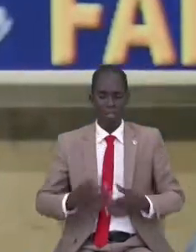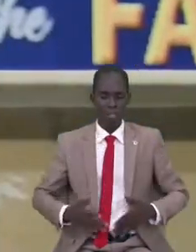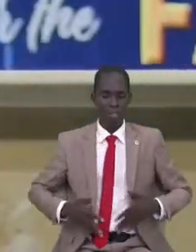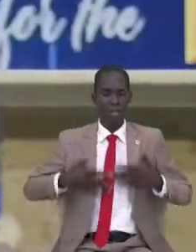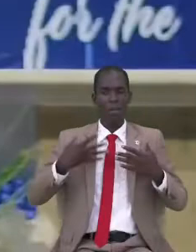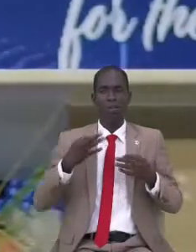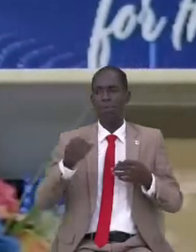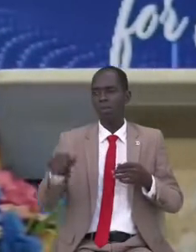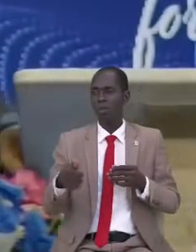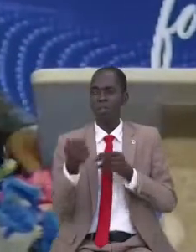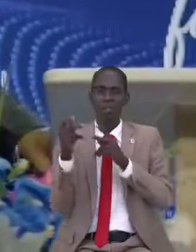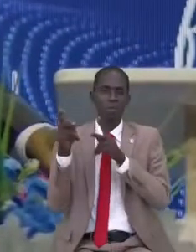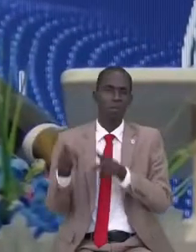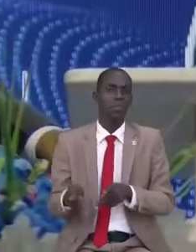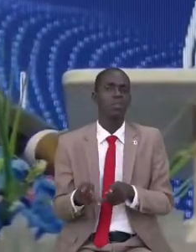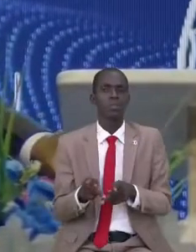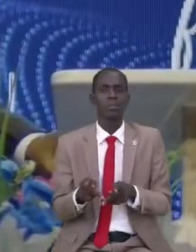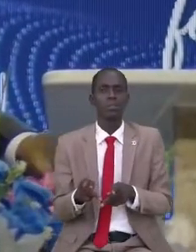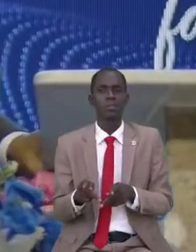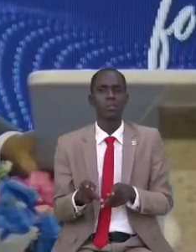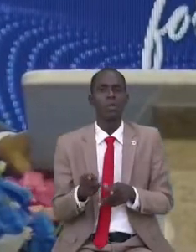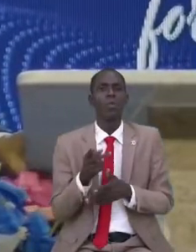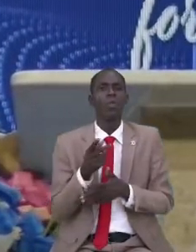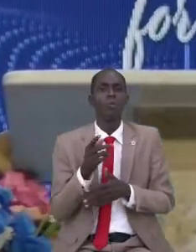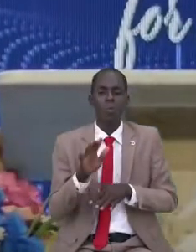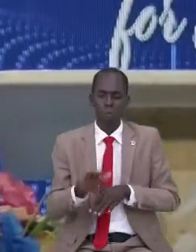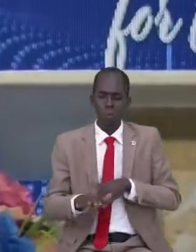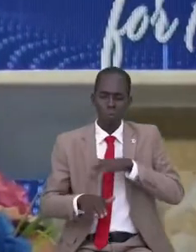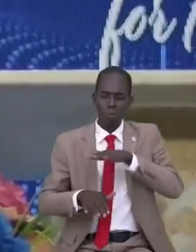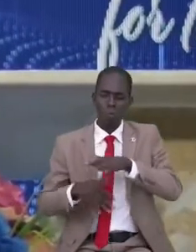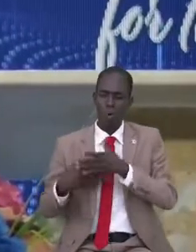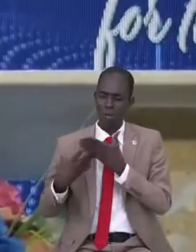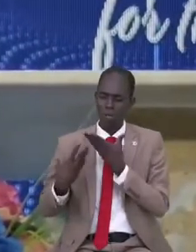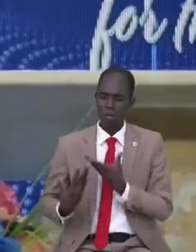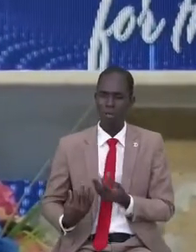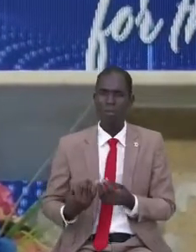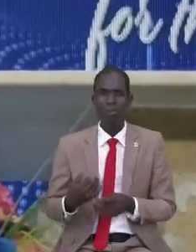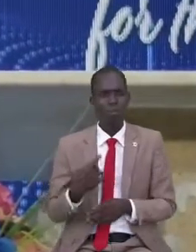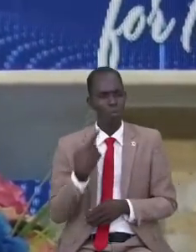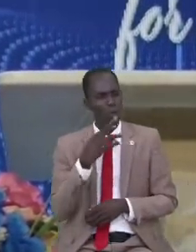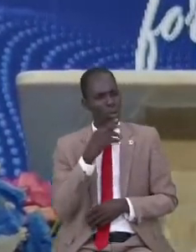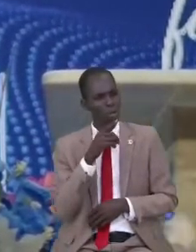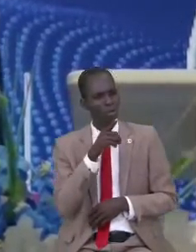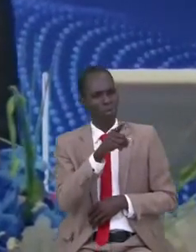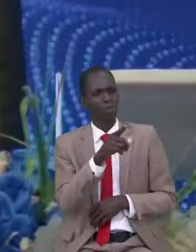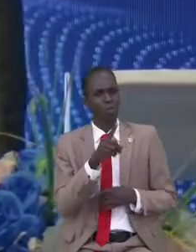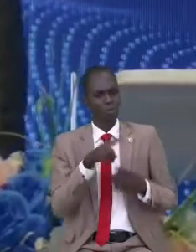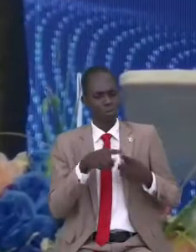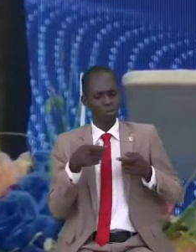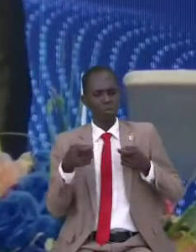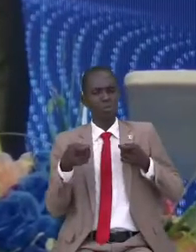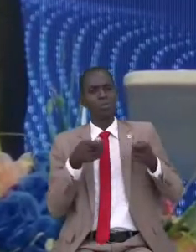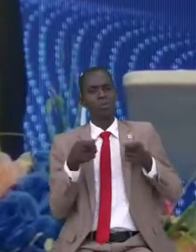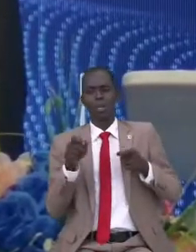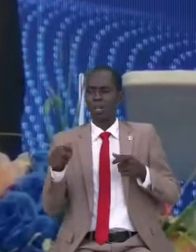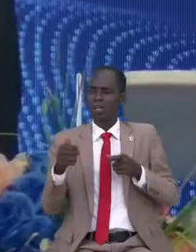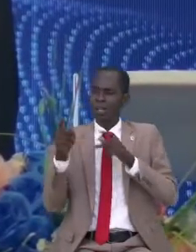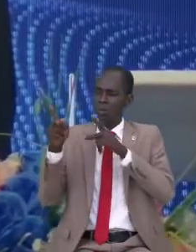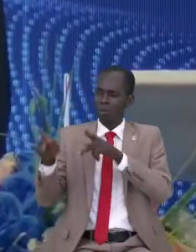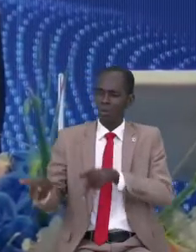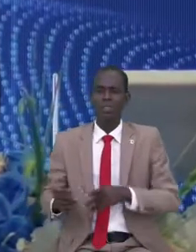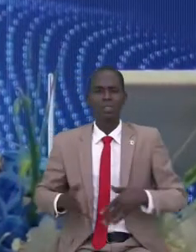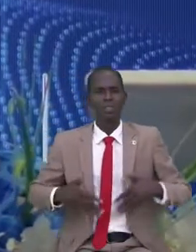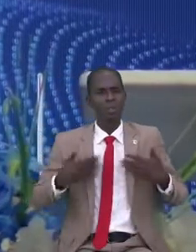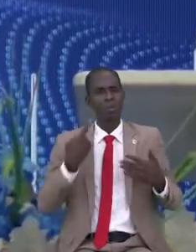of another person. Walk gently. Who are you, by the way, to control another man's